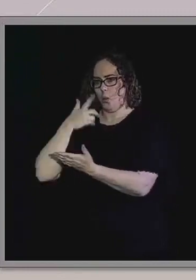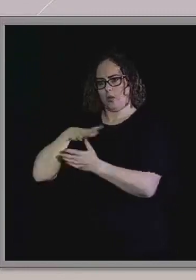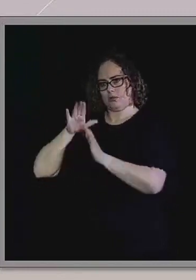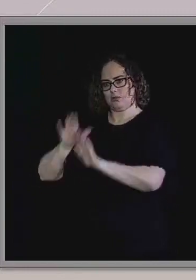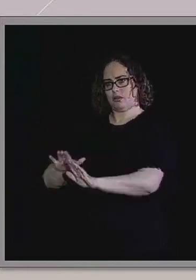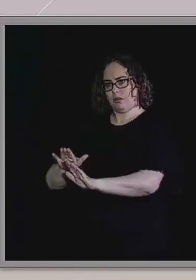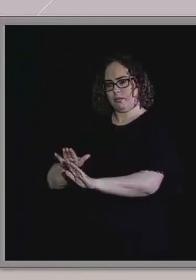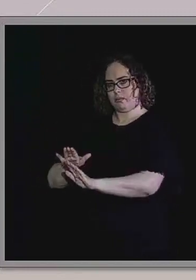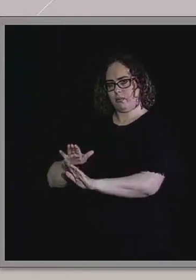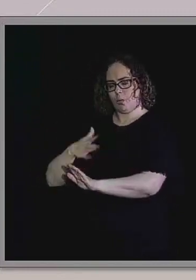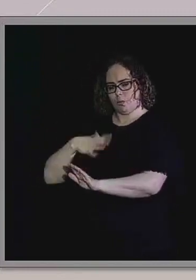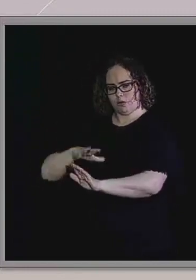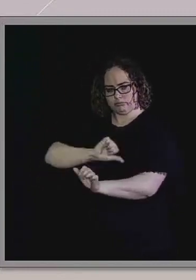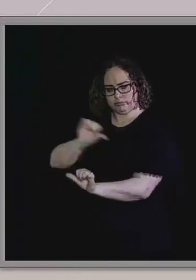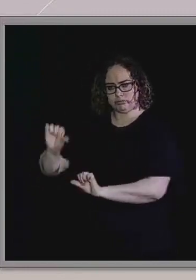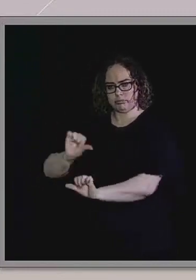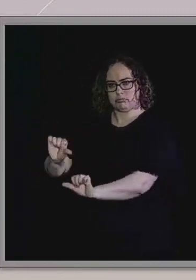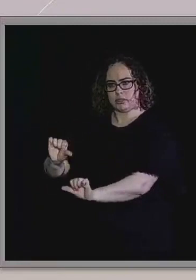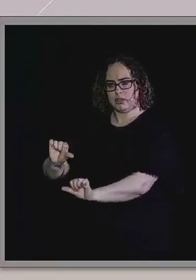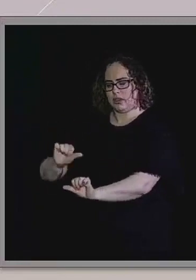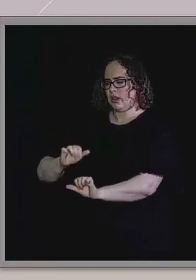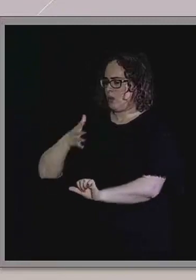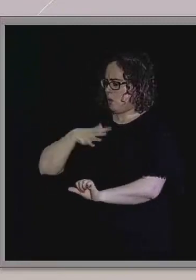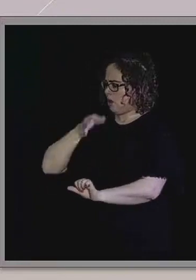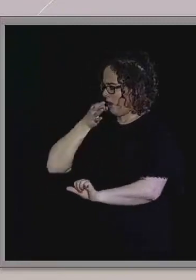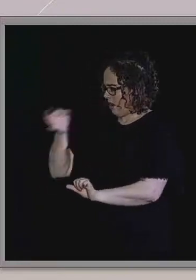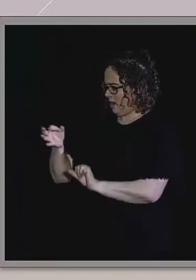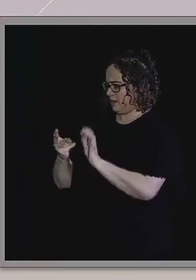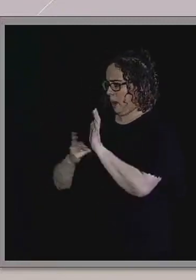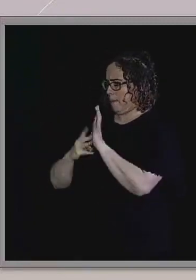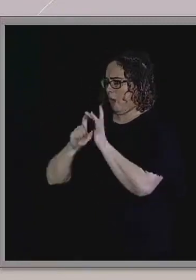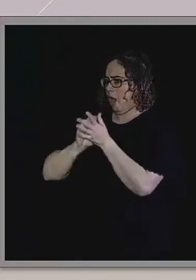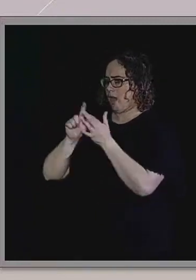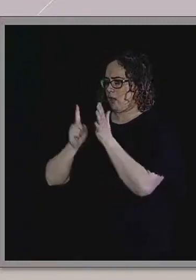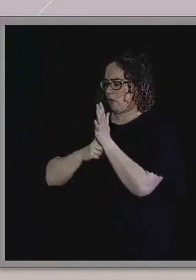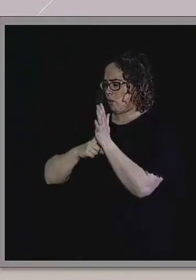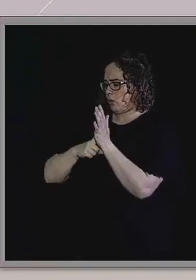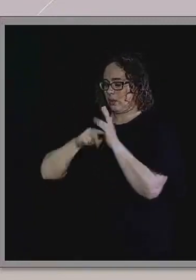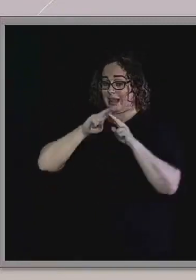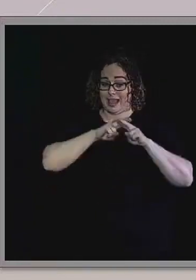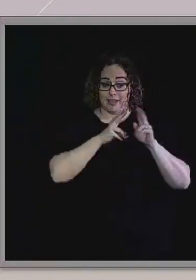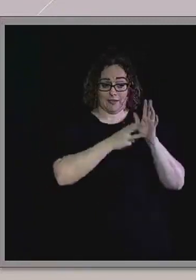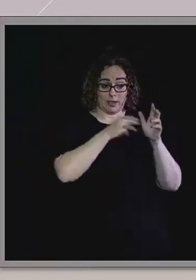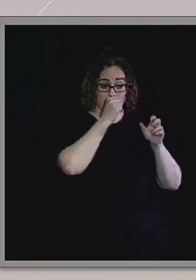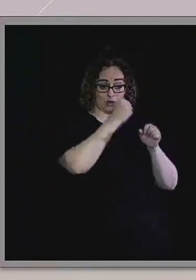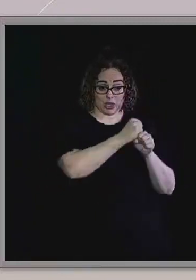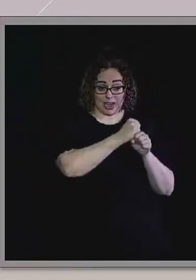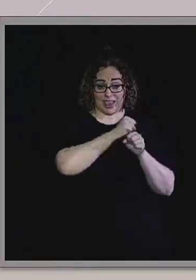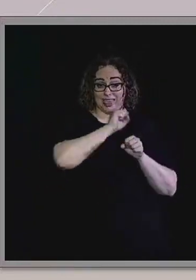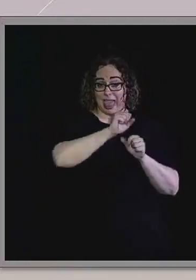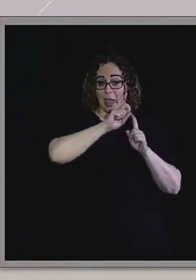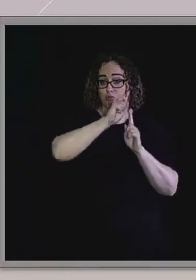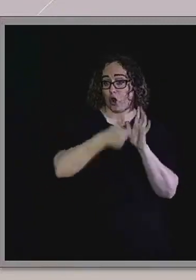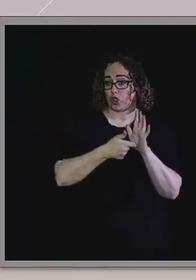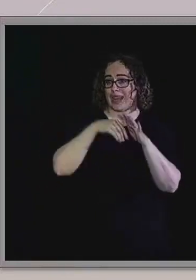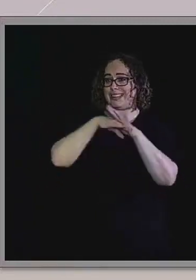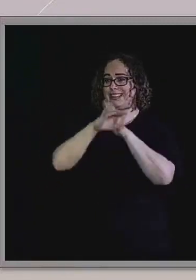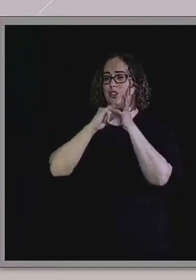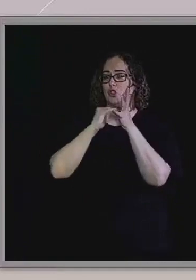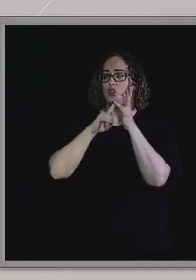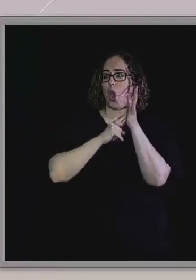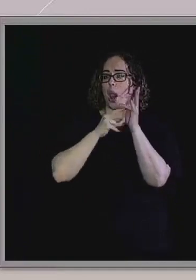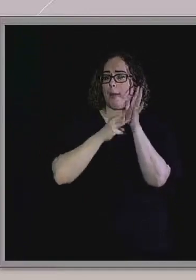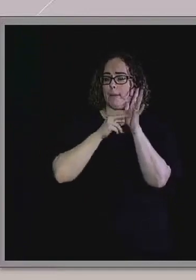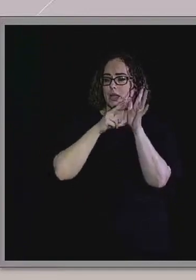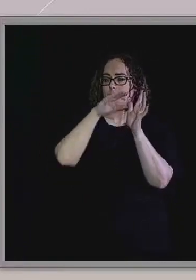the cultural loss involved in FMG's project in Solomon Hub? And also, Paul, could